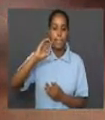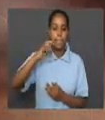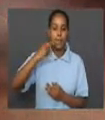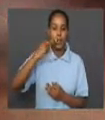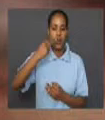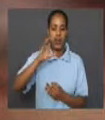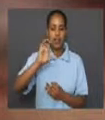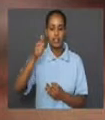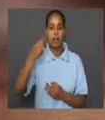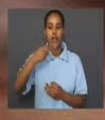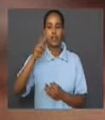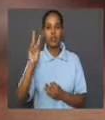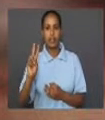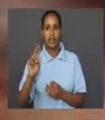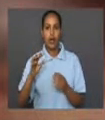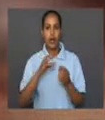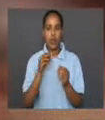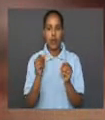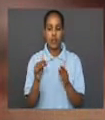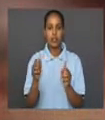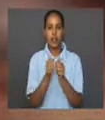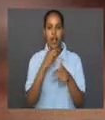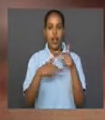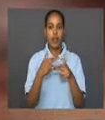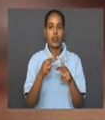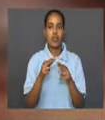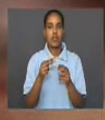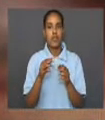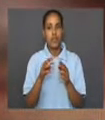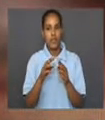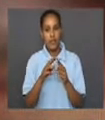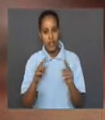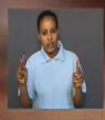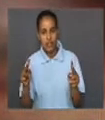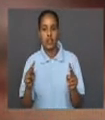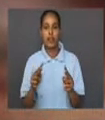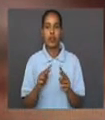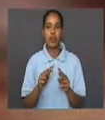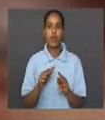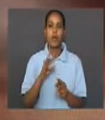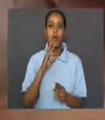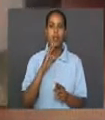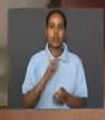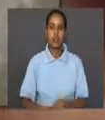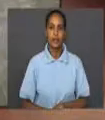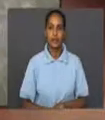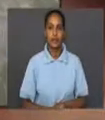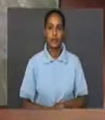a powdered chemical compound that reacts vigorously with water.